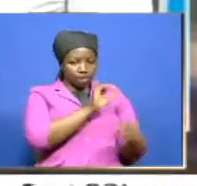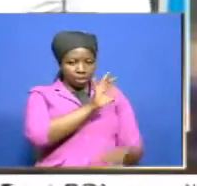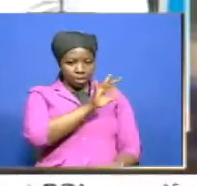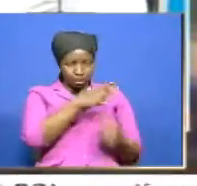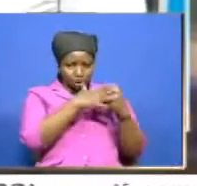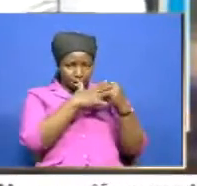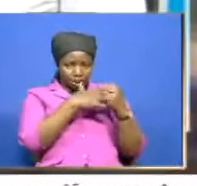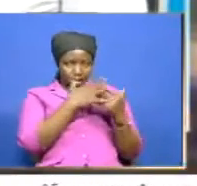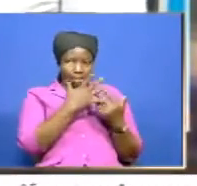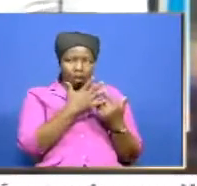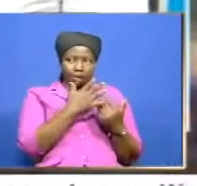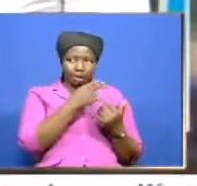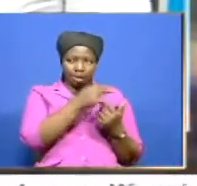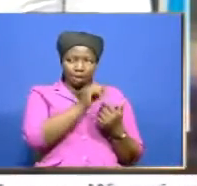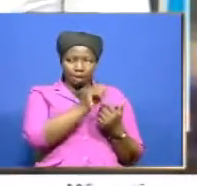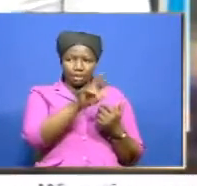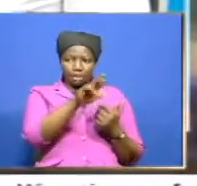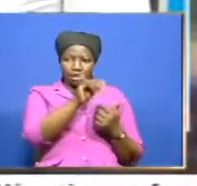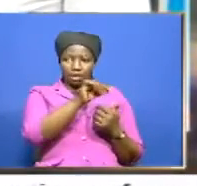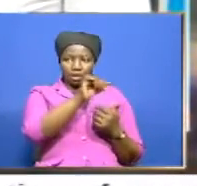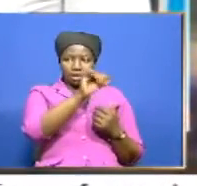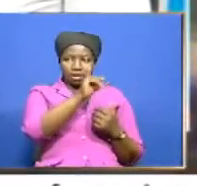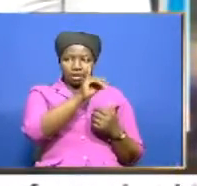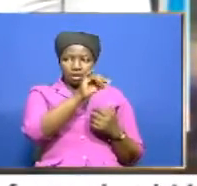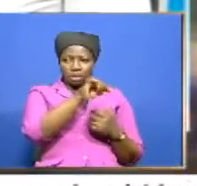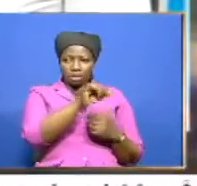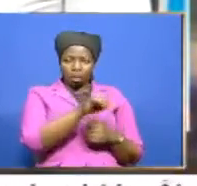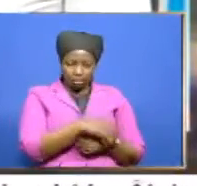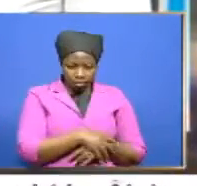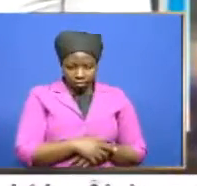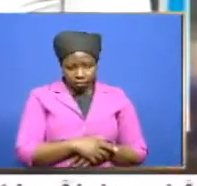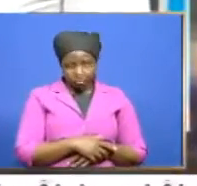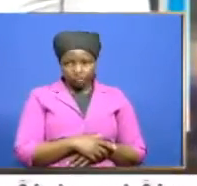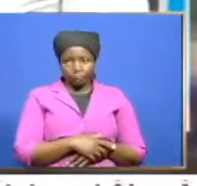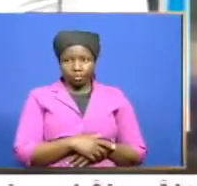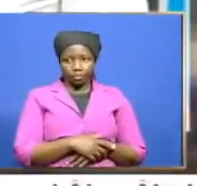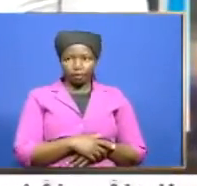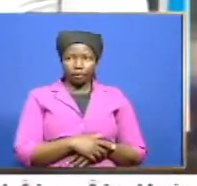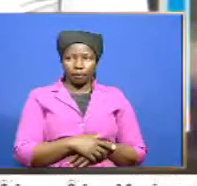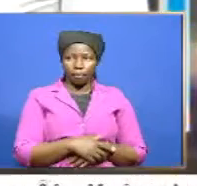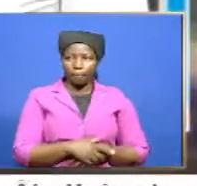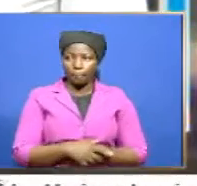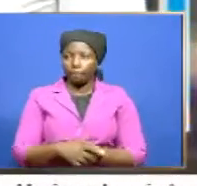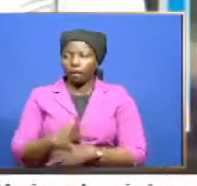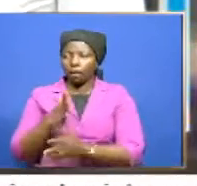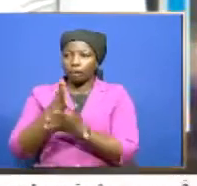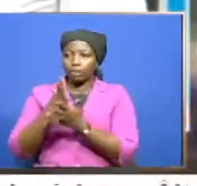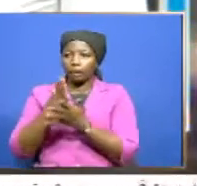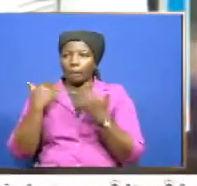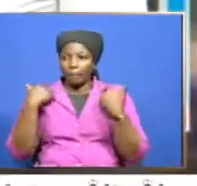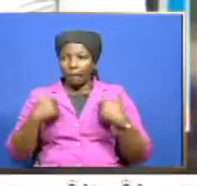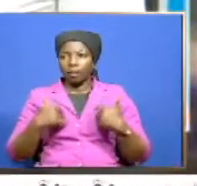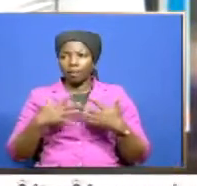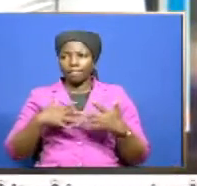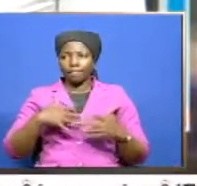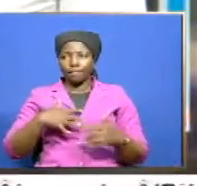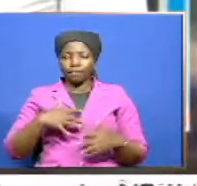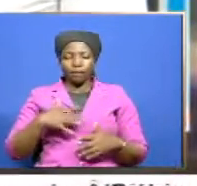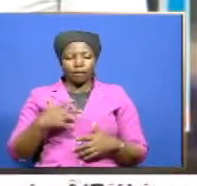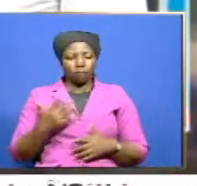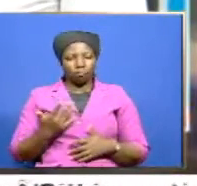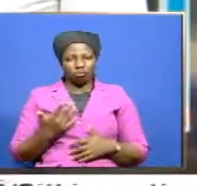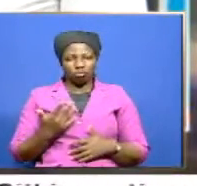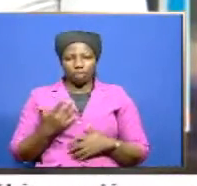score. I'll not speak. You can tell a queen when you see one. No, I'm very neutral. But anyway, I